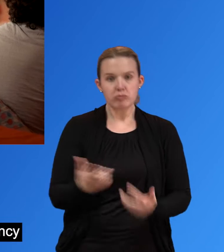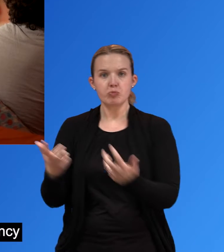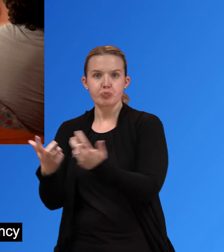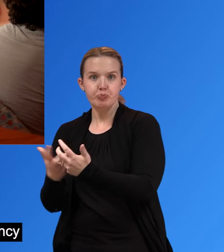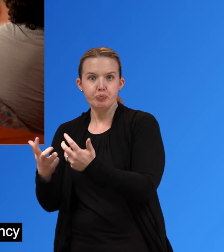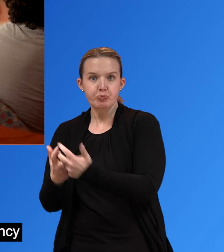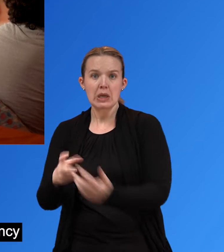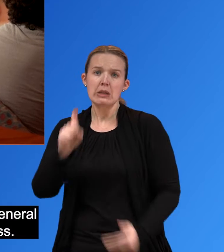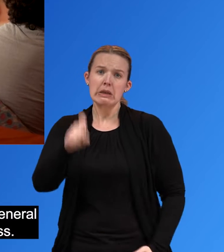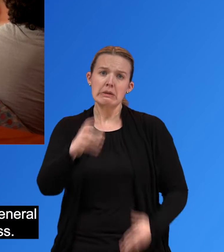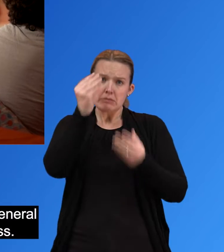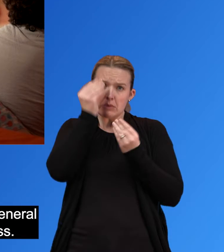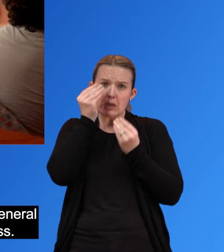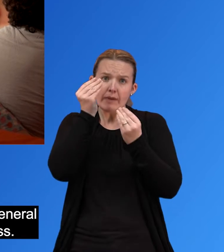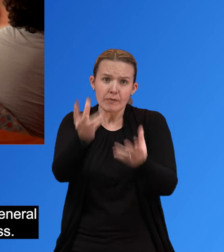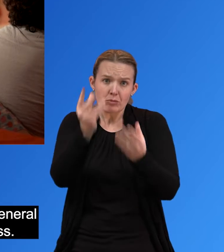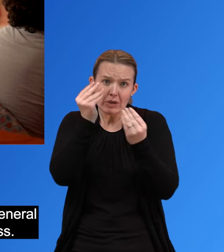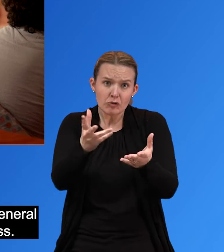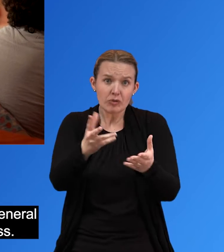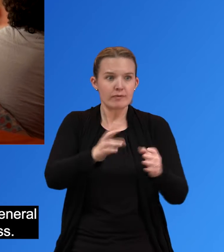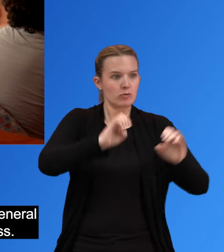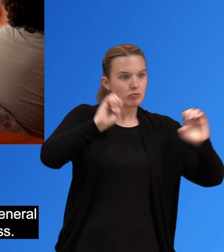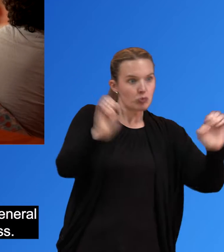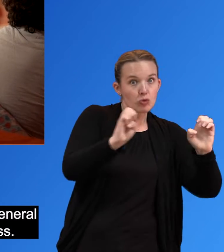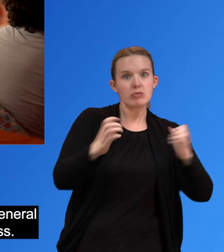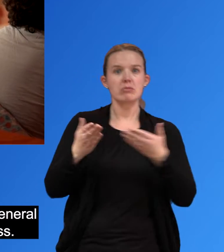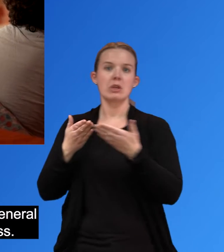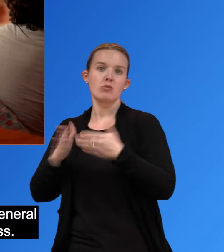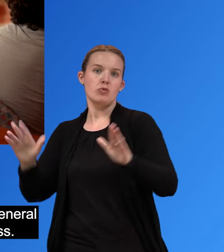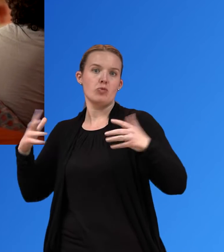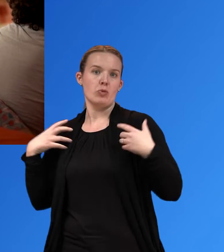in times of emergency and to support their general health and wellness.